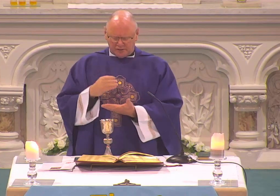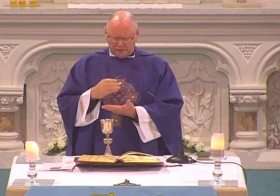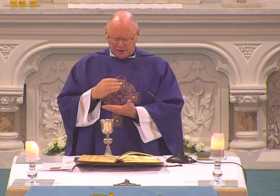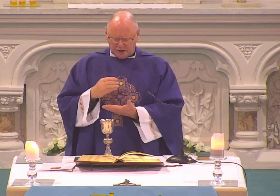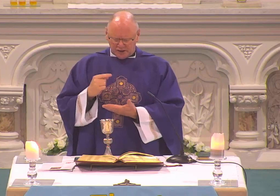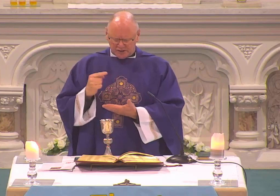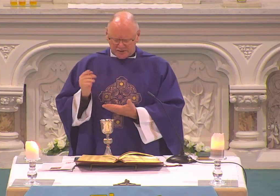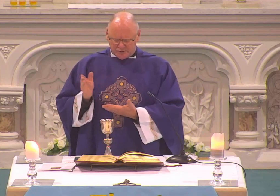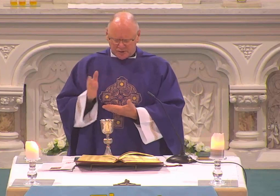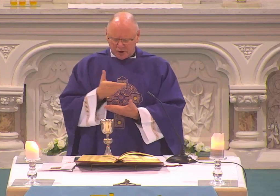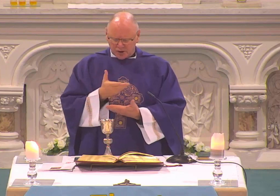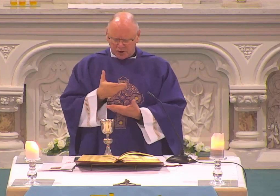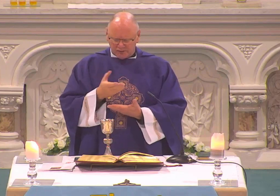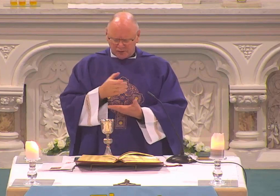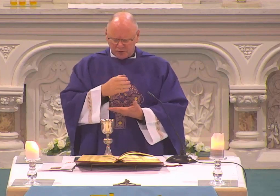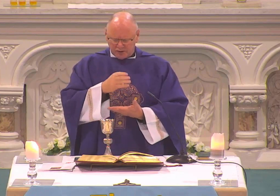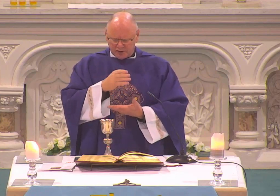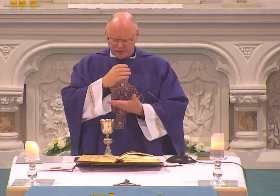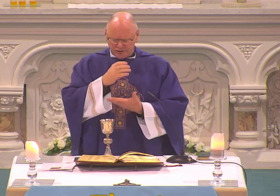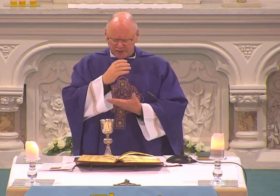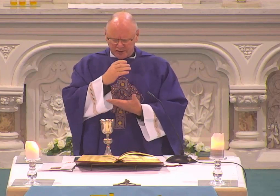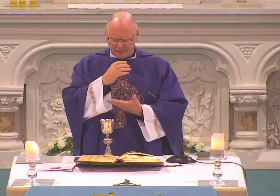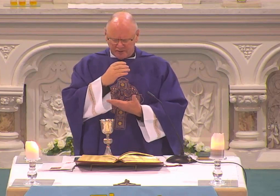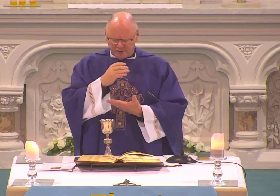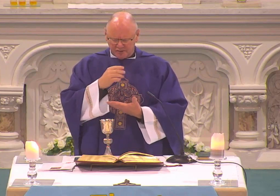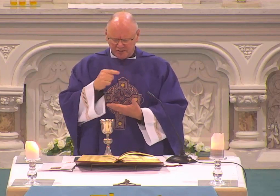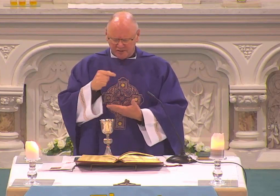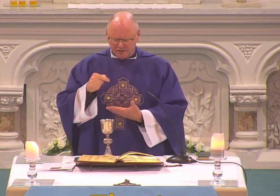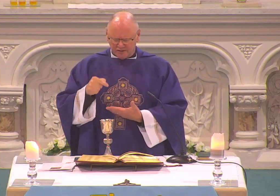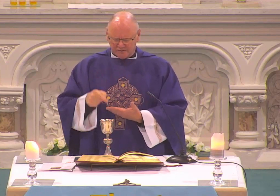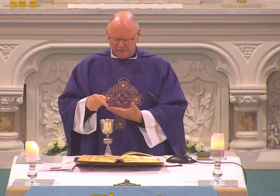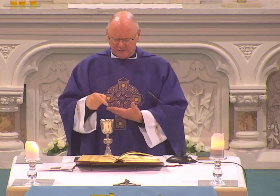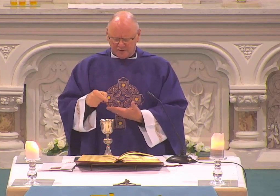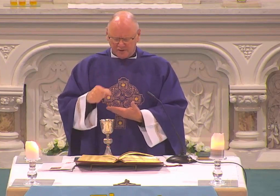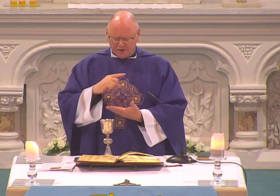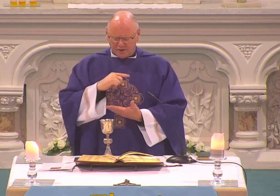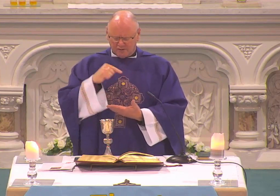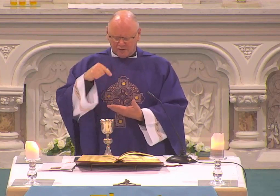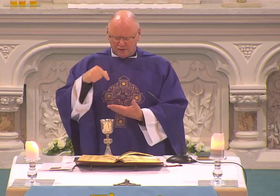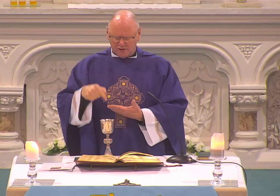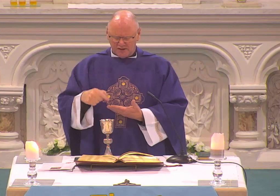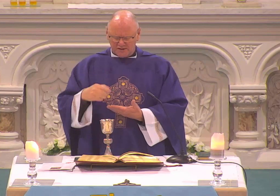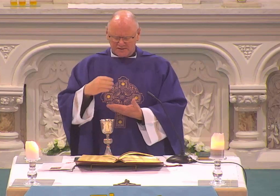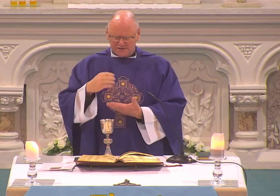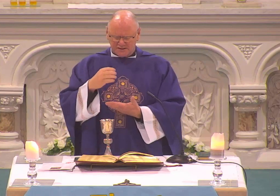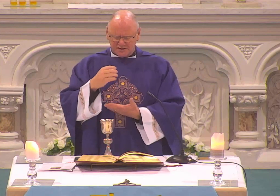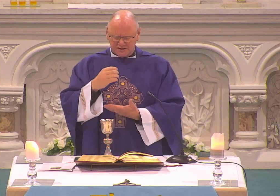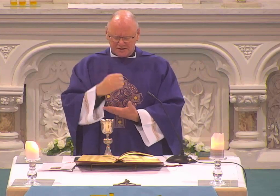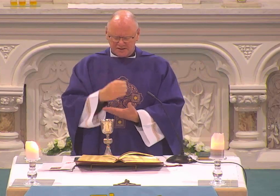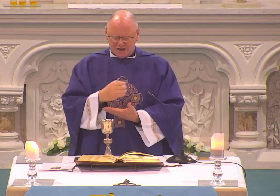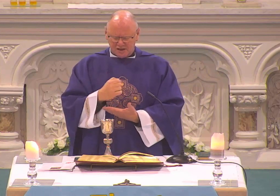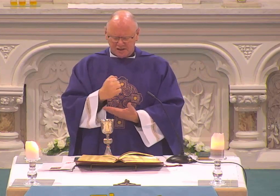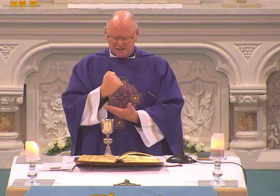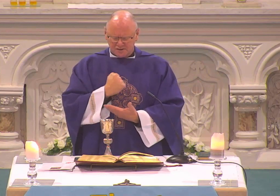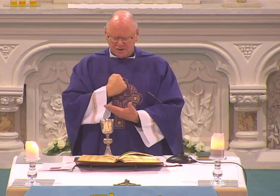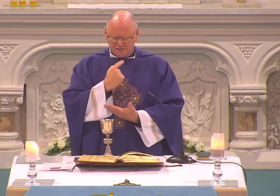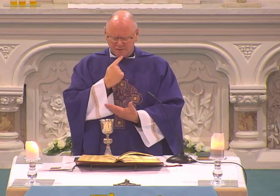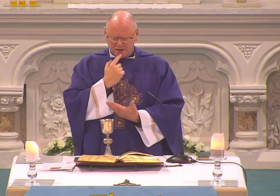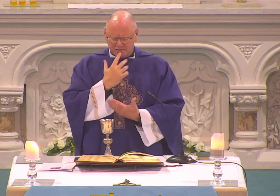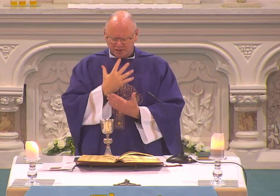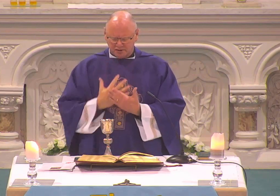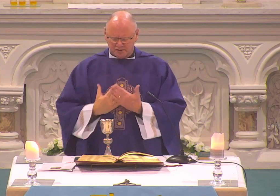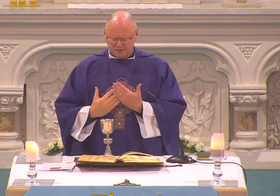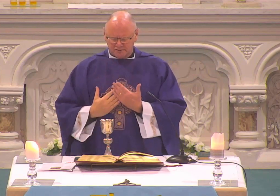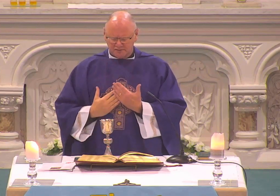"Take this, all of you, and drink from it, for this is the chalice of